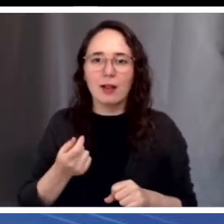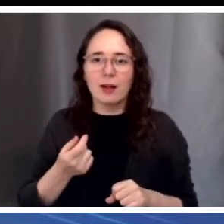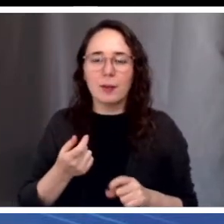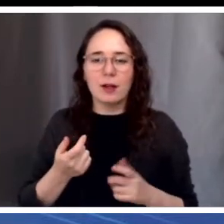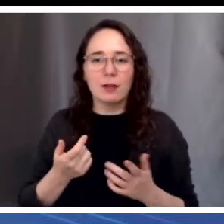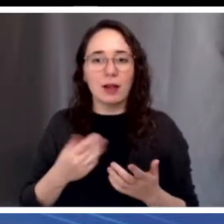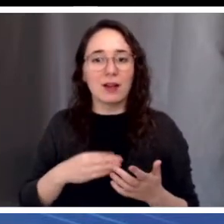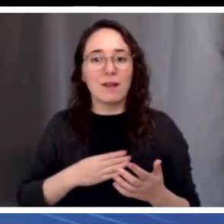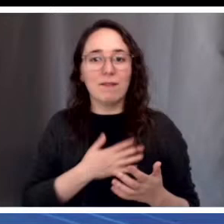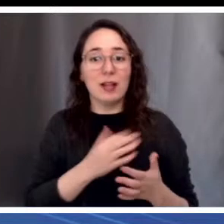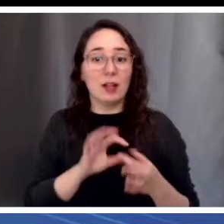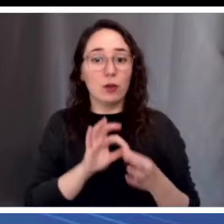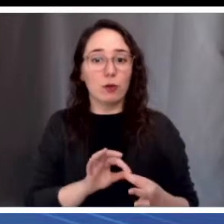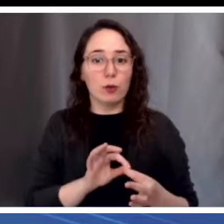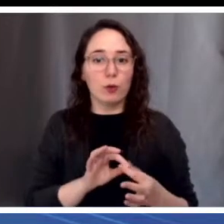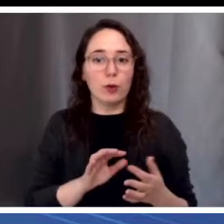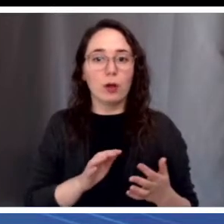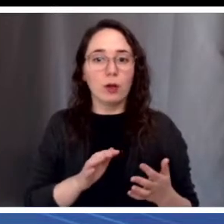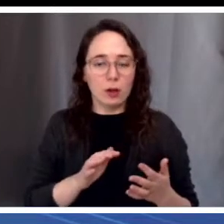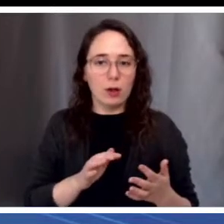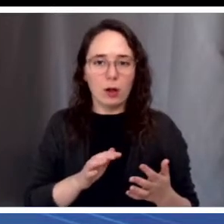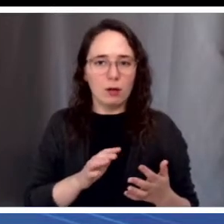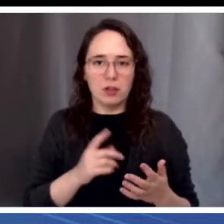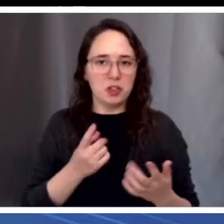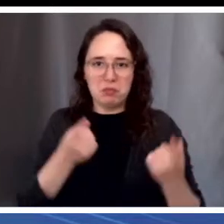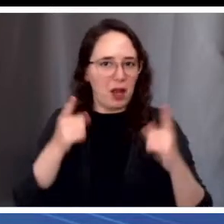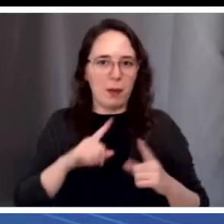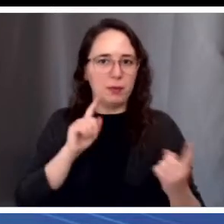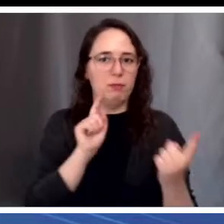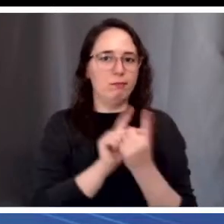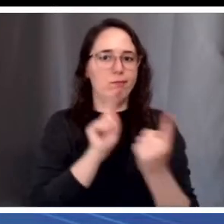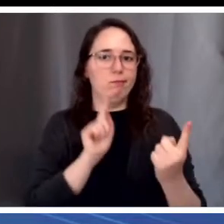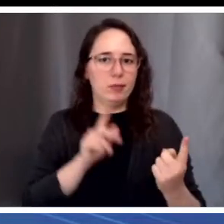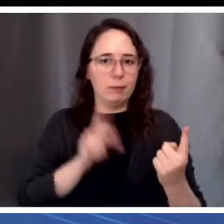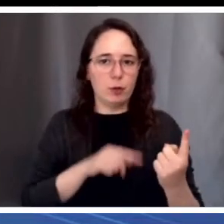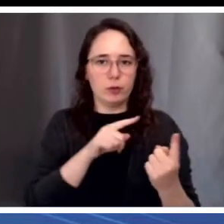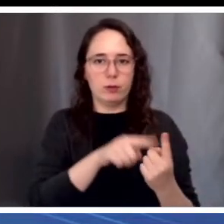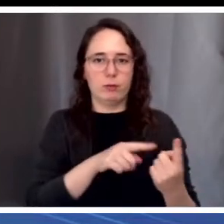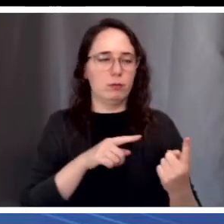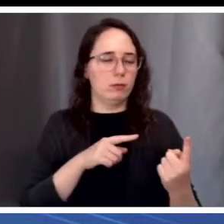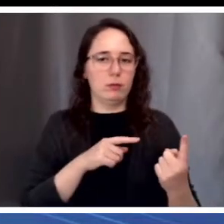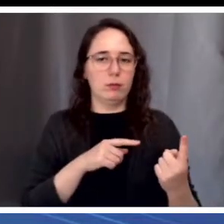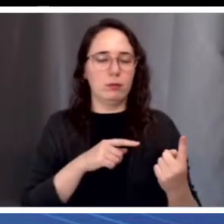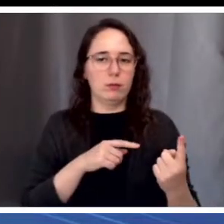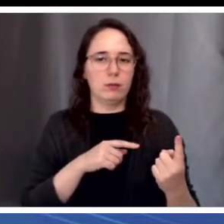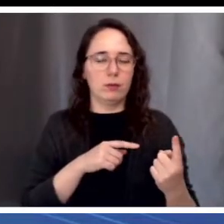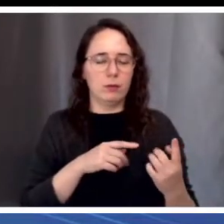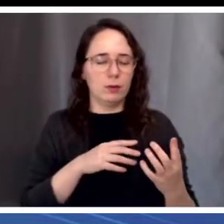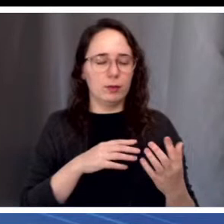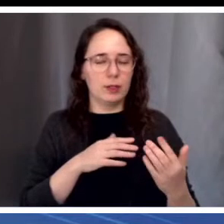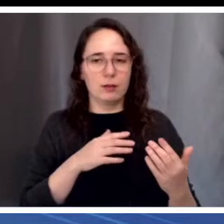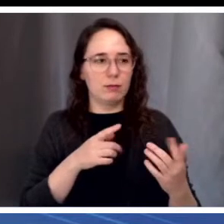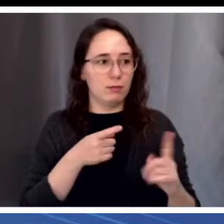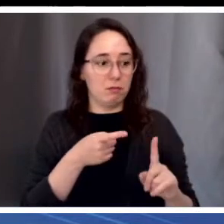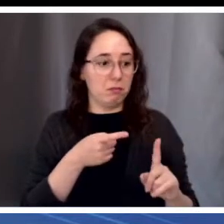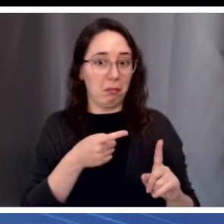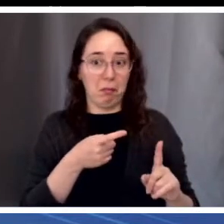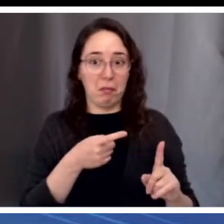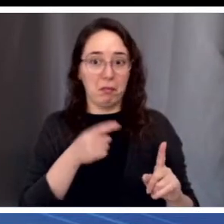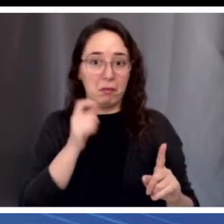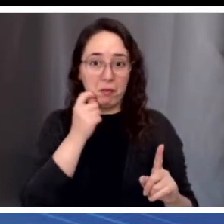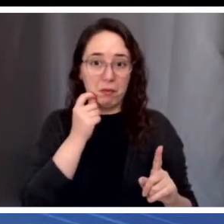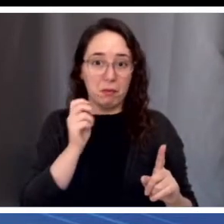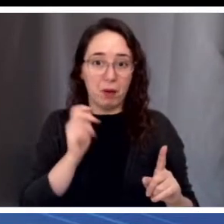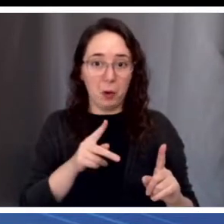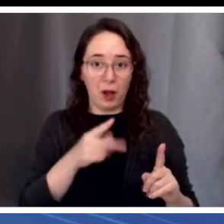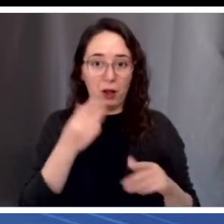out of this chance encounter a number of years ago for me, which kind of the path of being moved by that and following that has led me into all of this